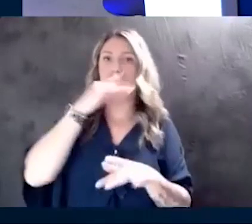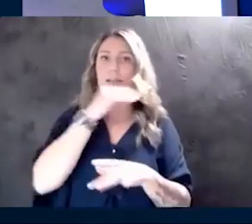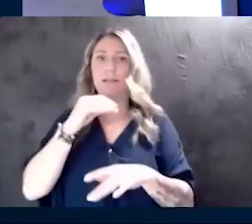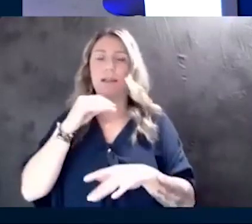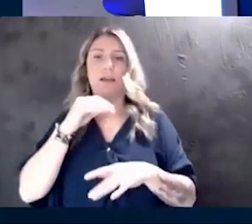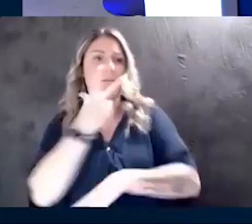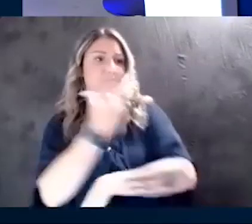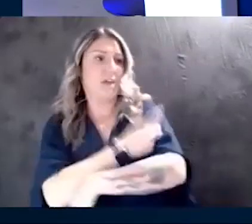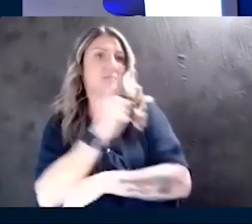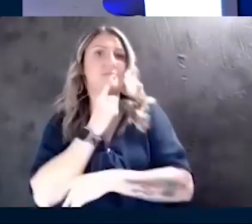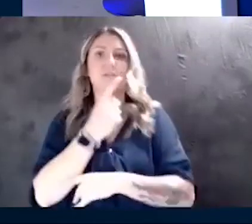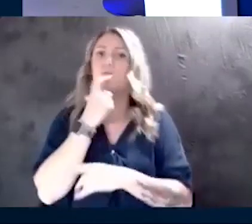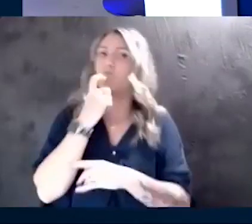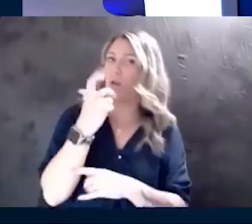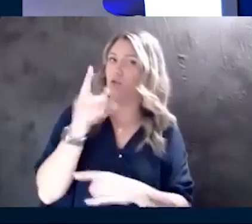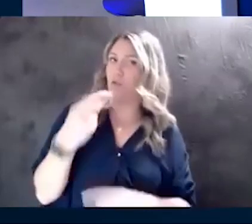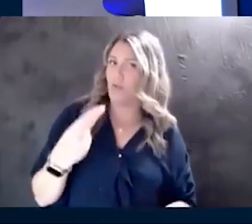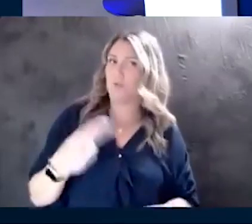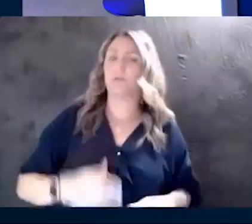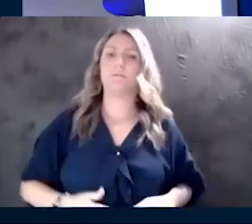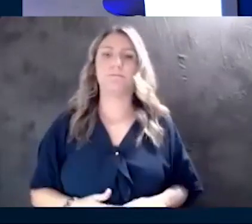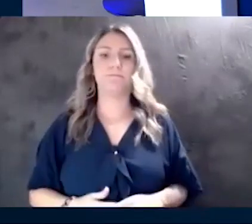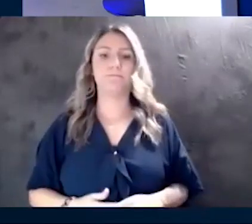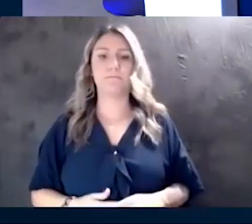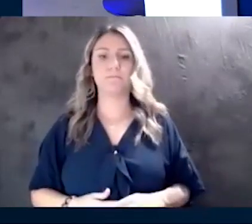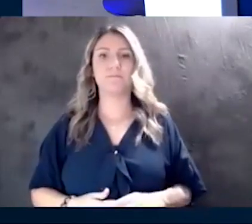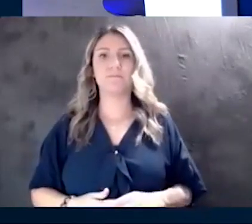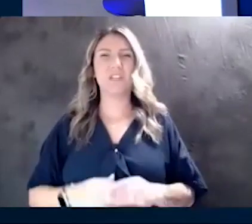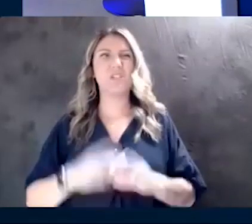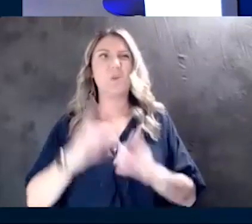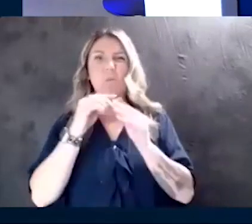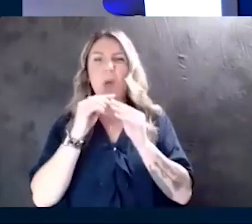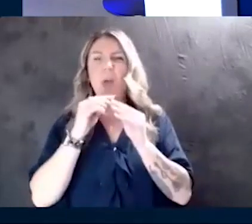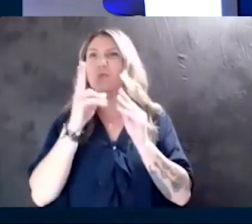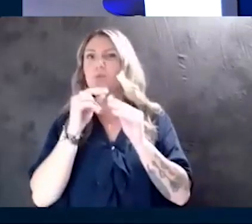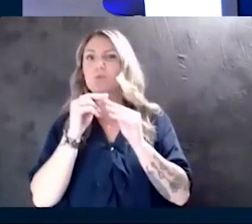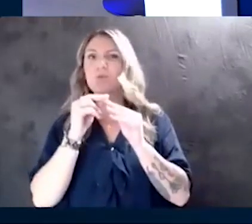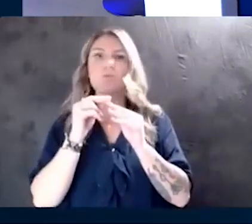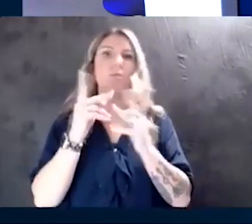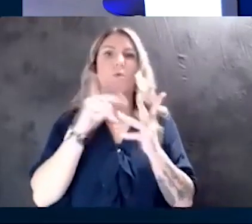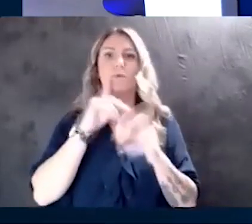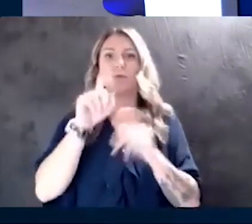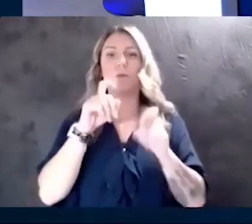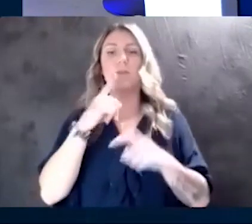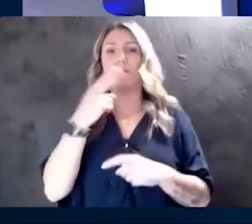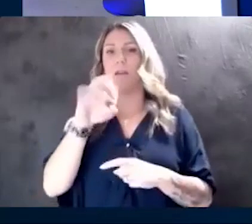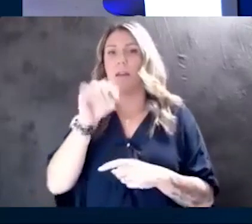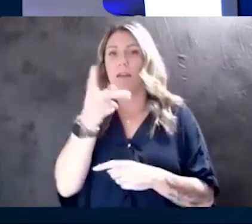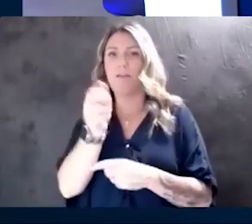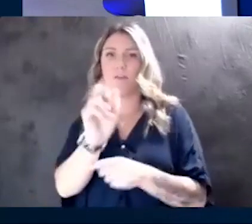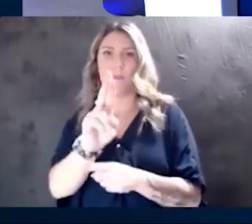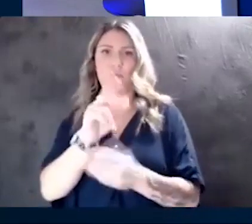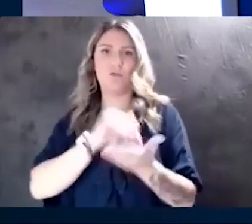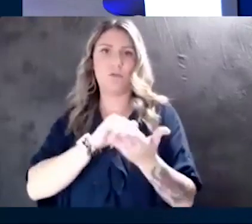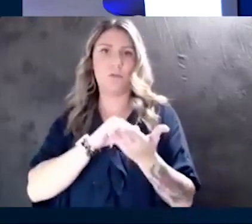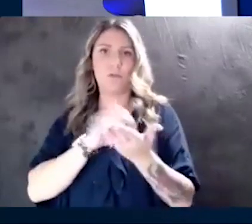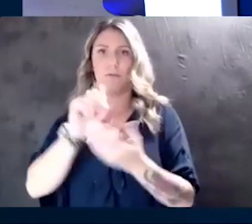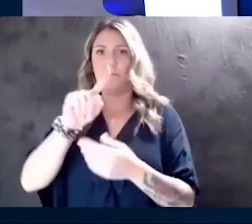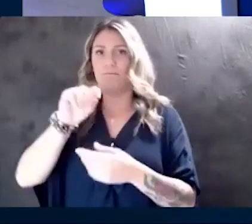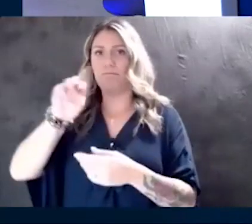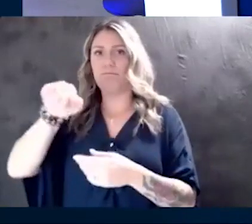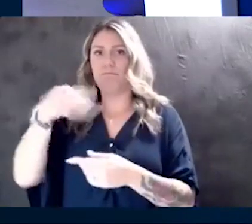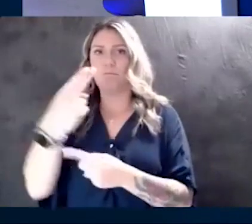sure you watch on Thursday. Time for just one or two more questions. Heather, Dr. Smith, is curious about the data